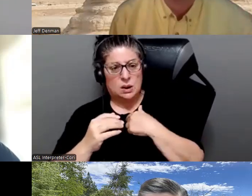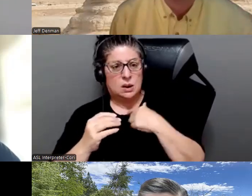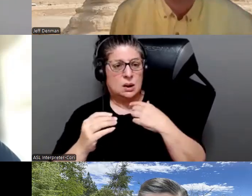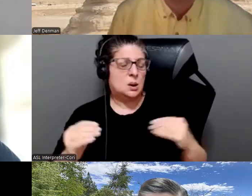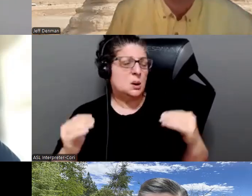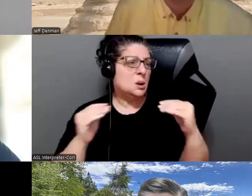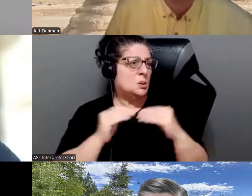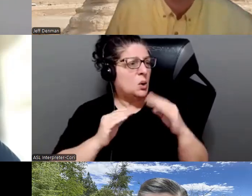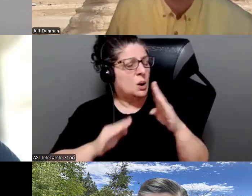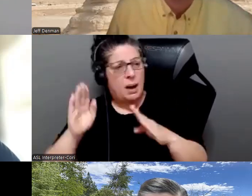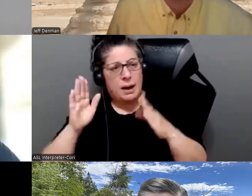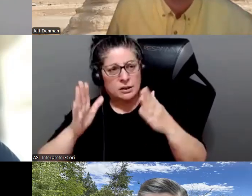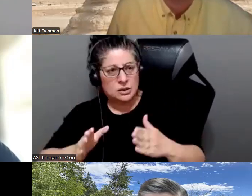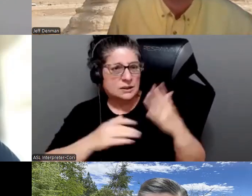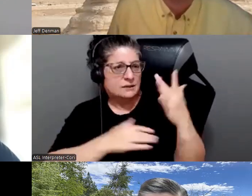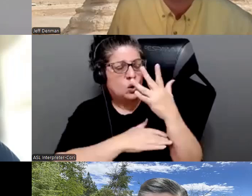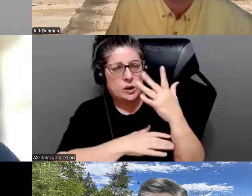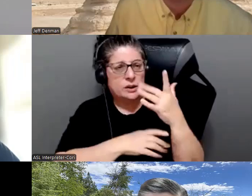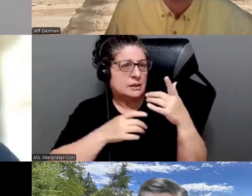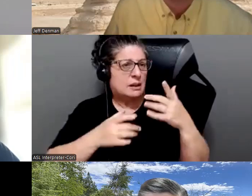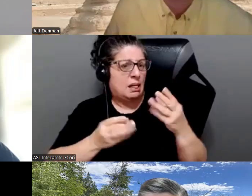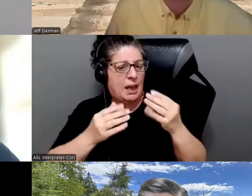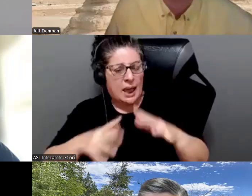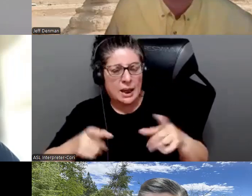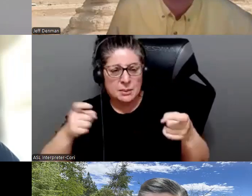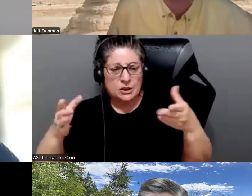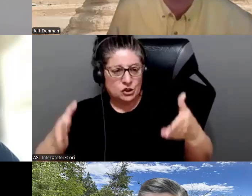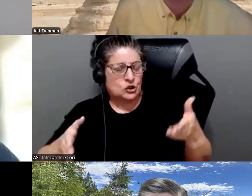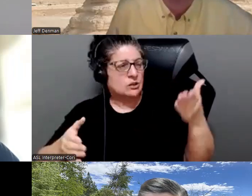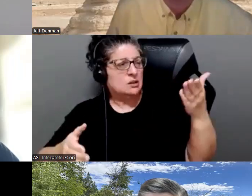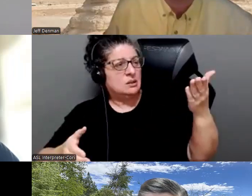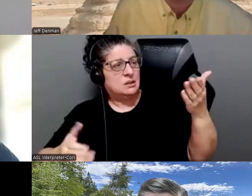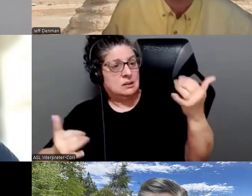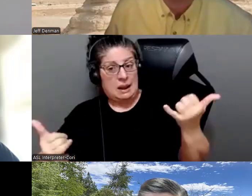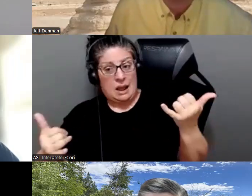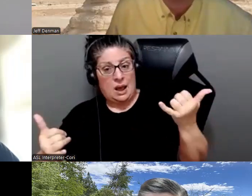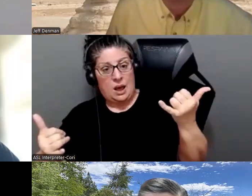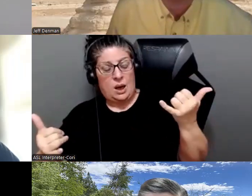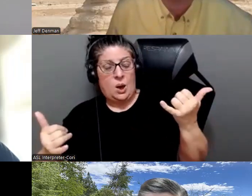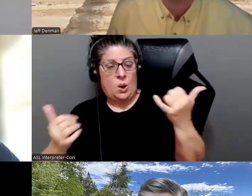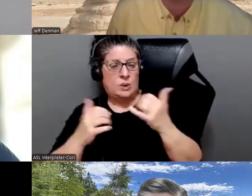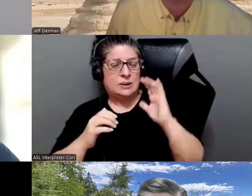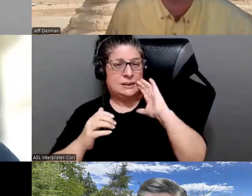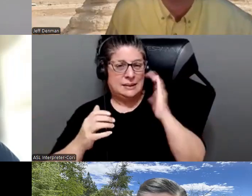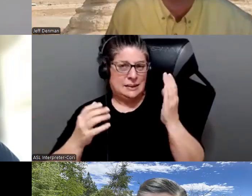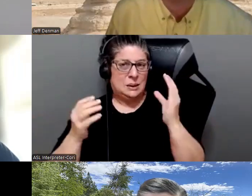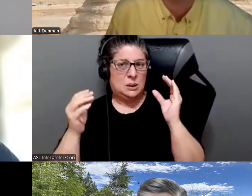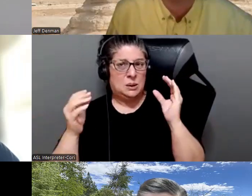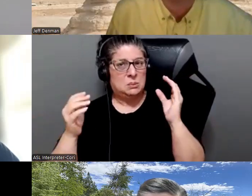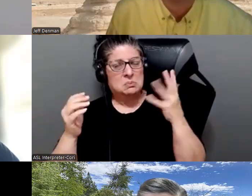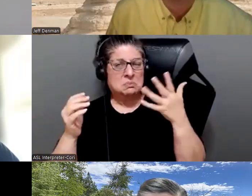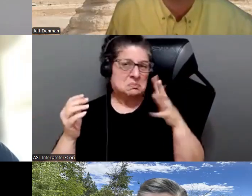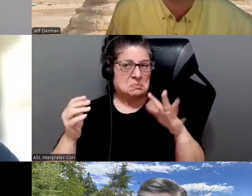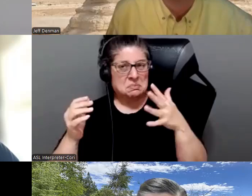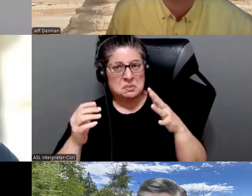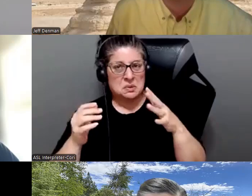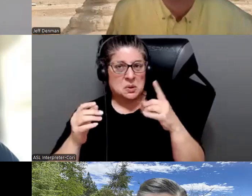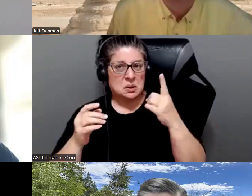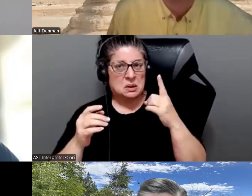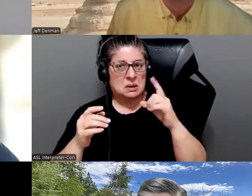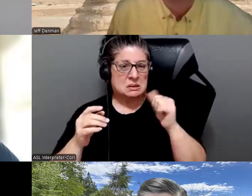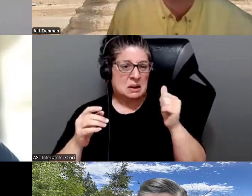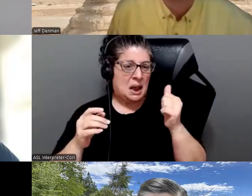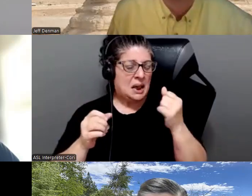biologists, foresters, land managers. Nowadays, it seems like there's in the last decade or so, a